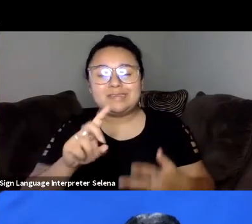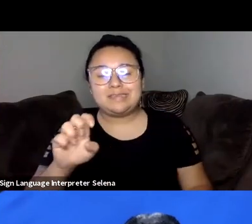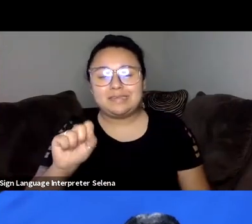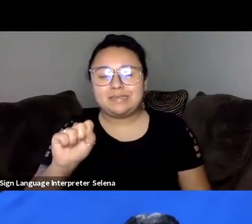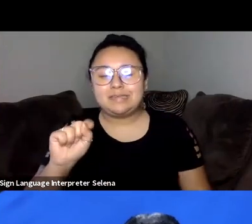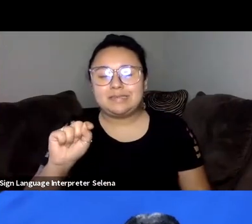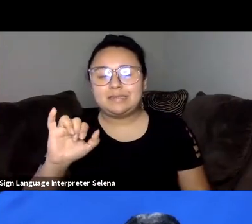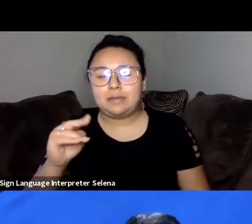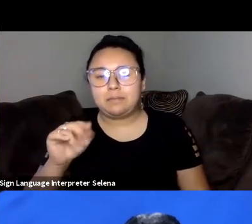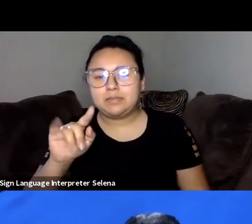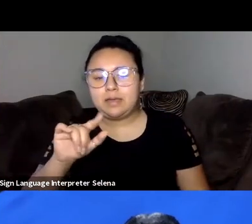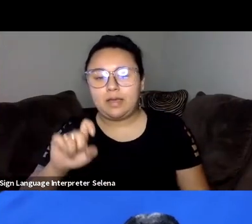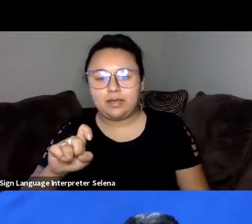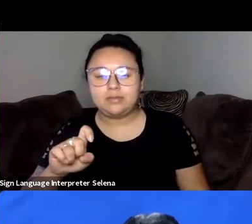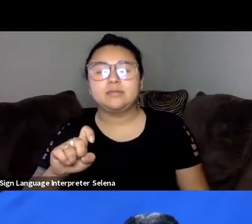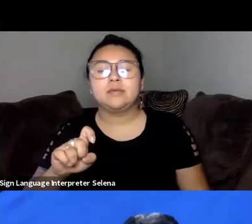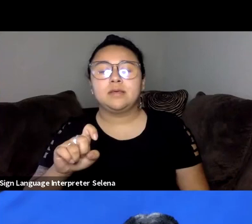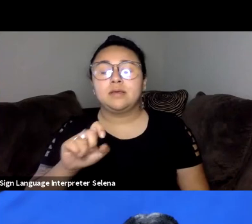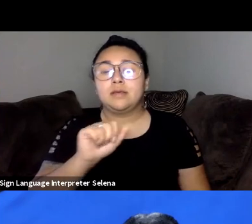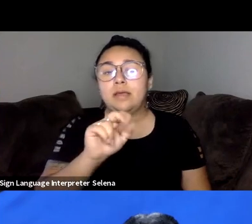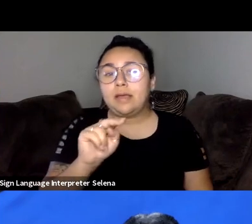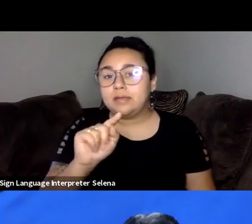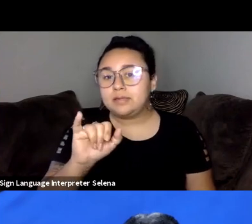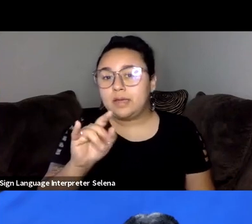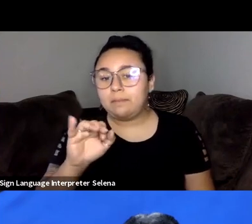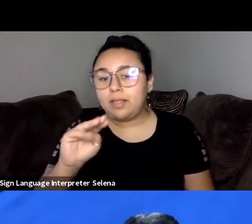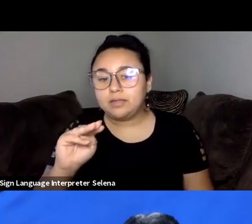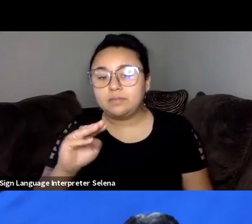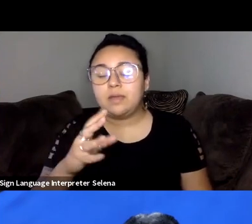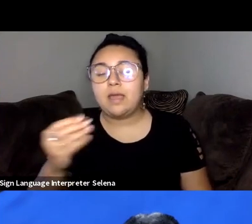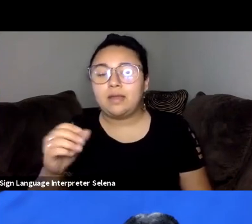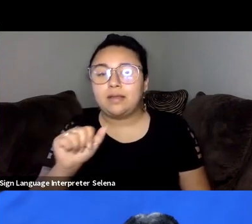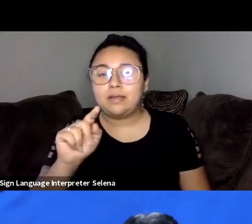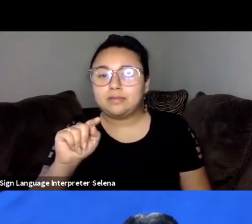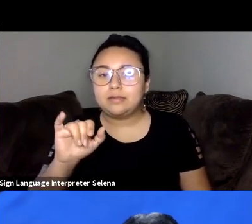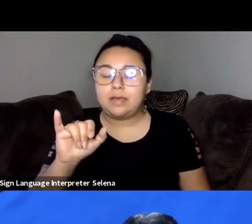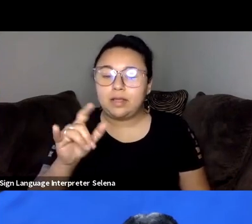organizing. So now we're gonna move to a question and answer section.